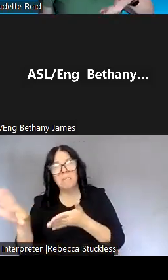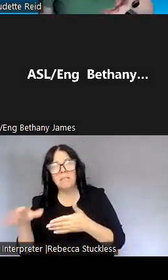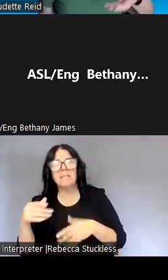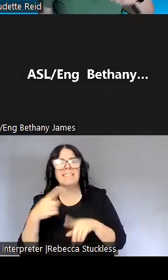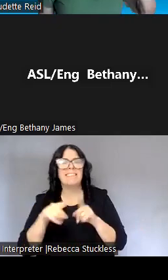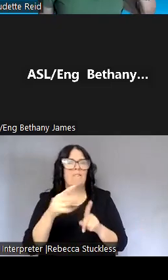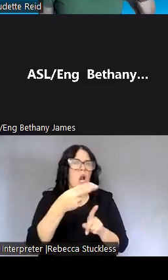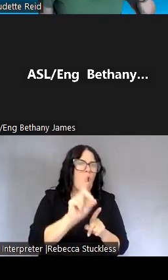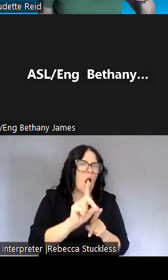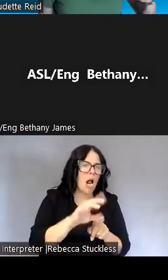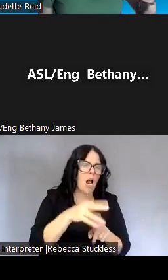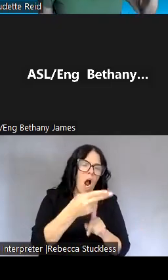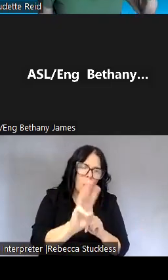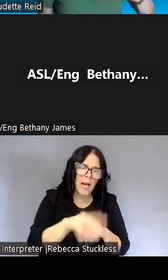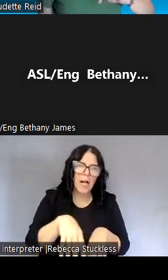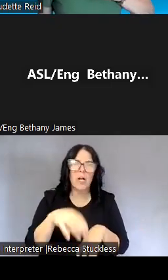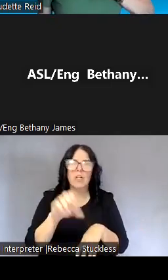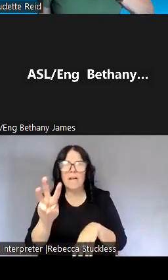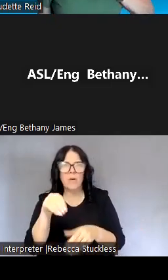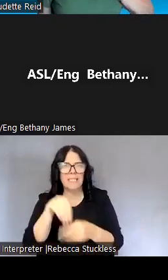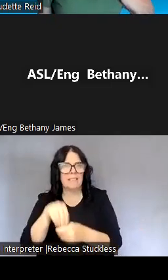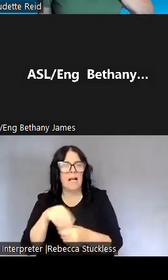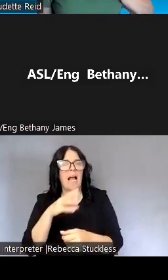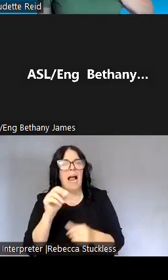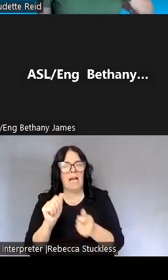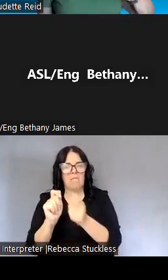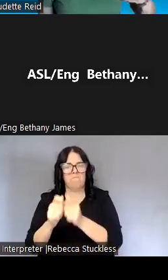how to organize and personalize the use of your phone.